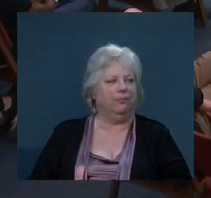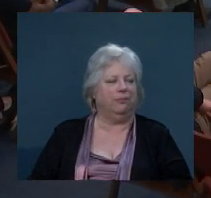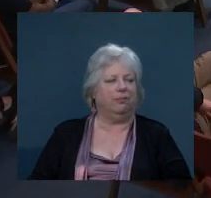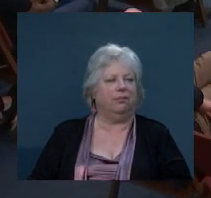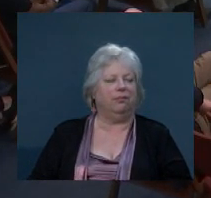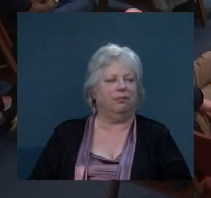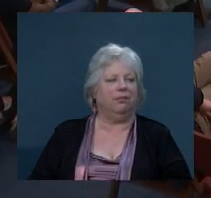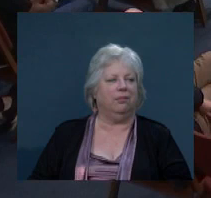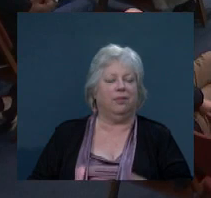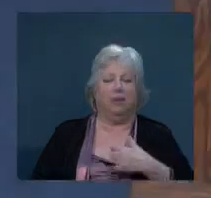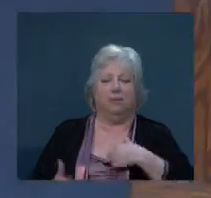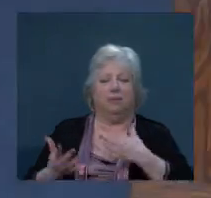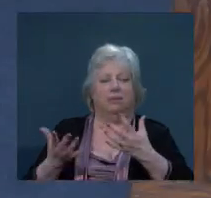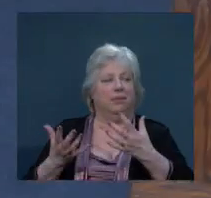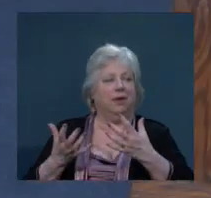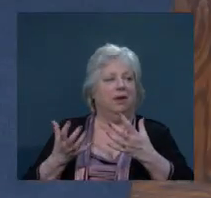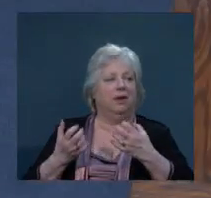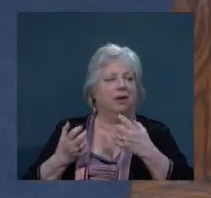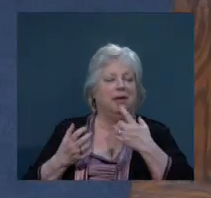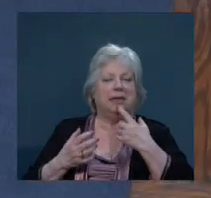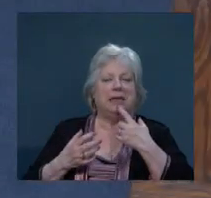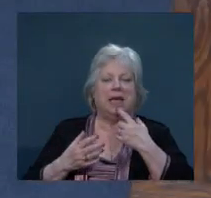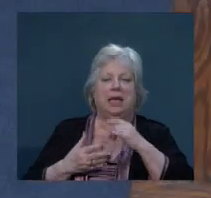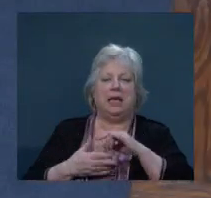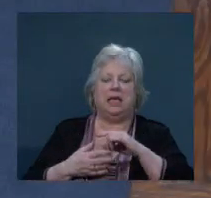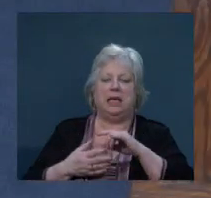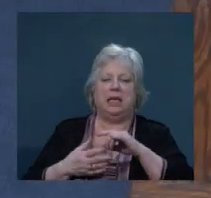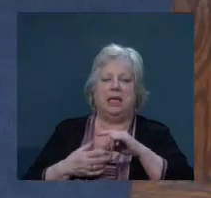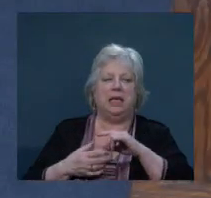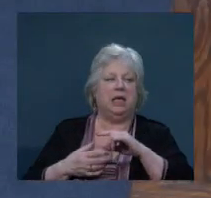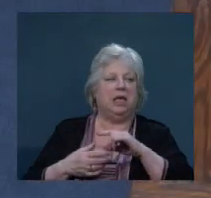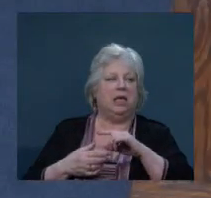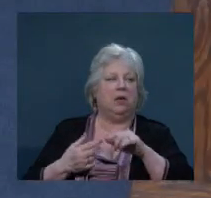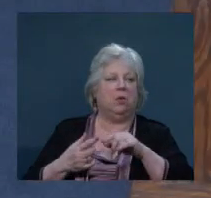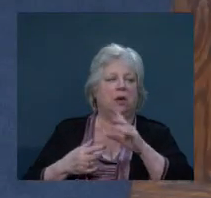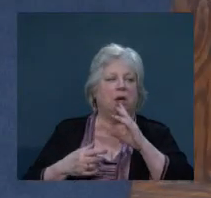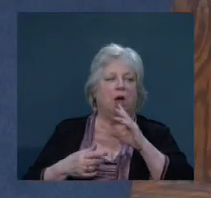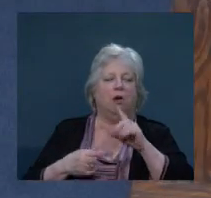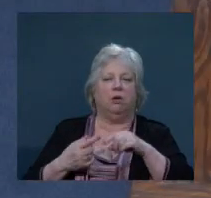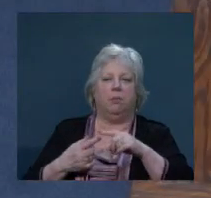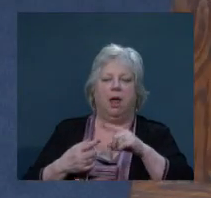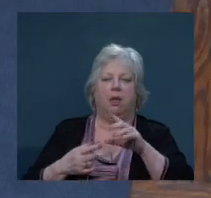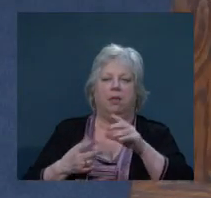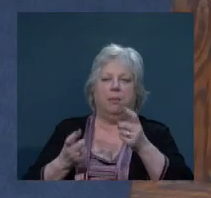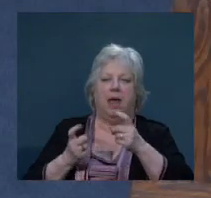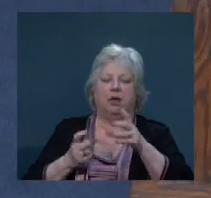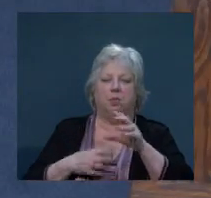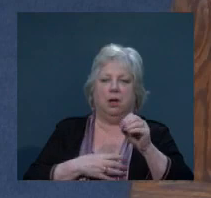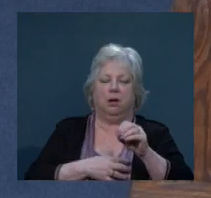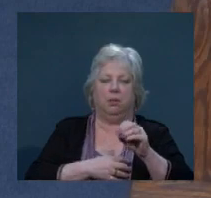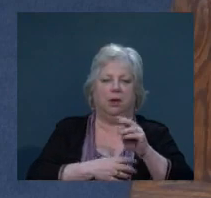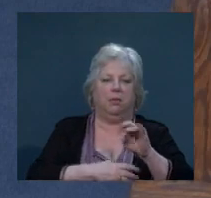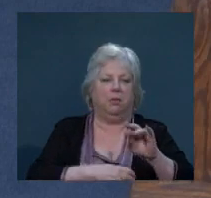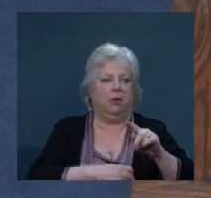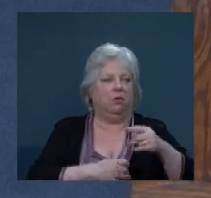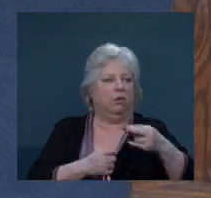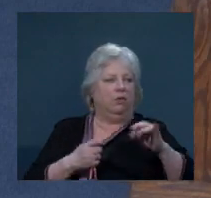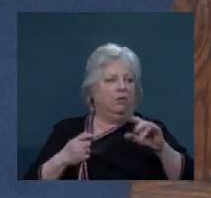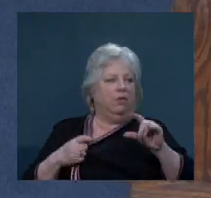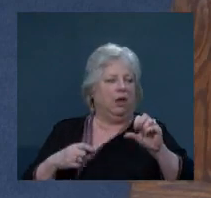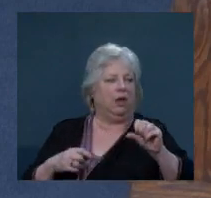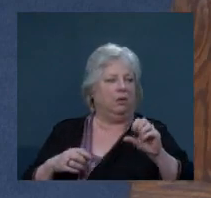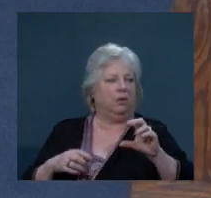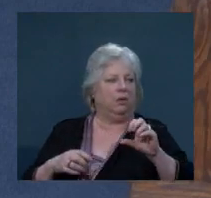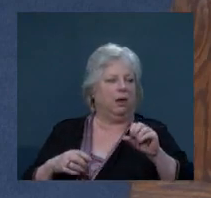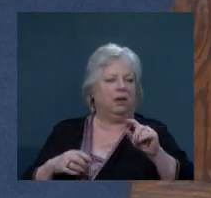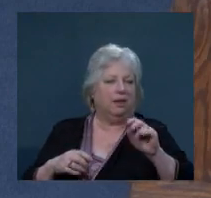I just wanted to say, when I said that I mentioned the Goss Property Management Company, Mr. Phillips and Stanley, because